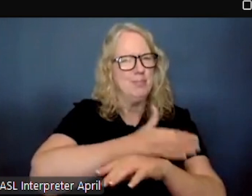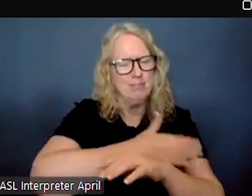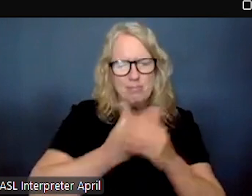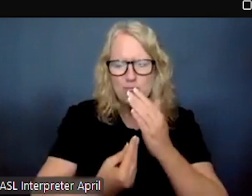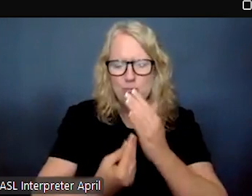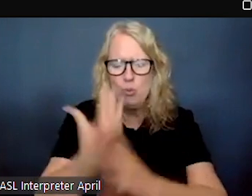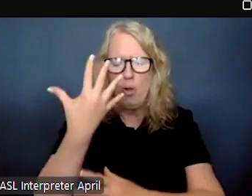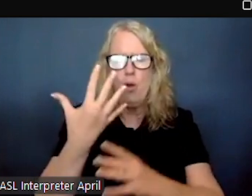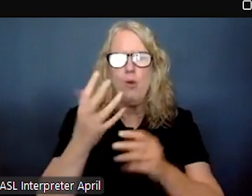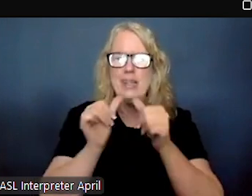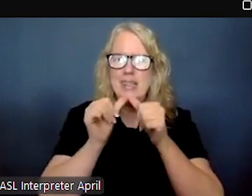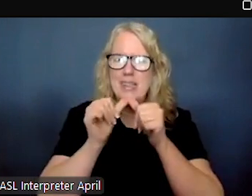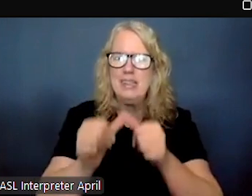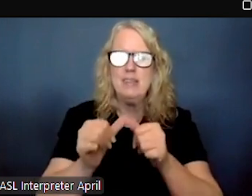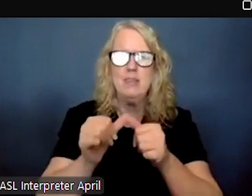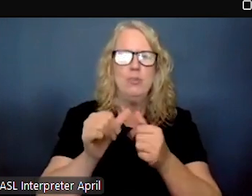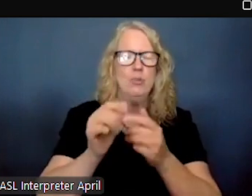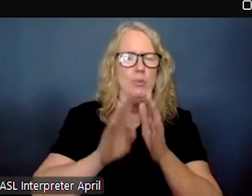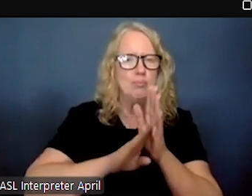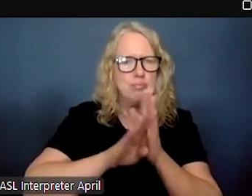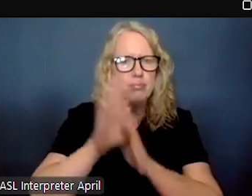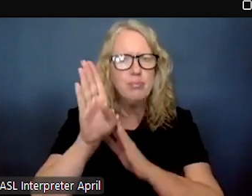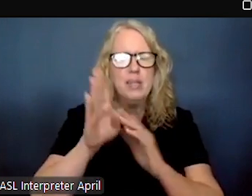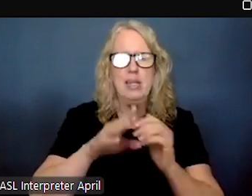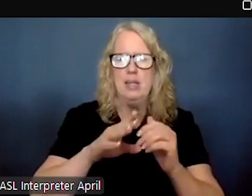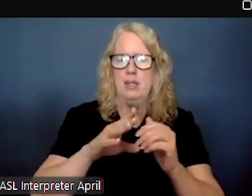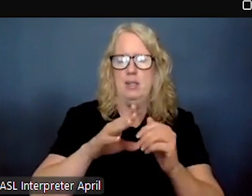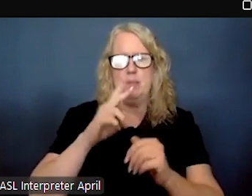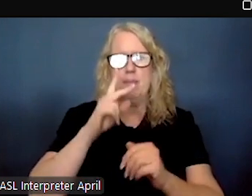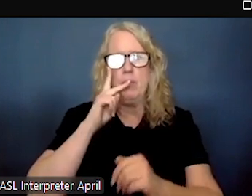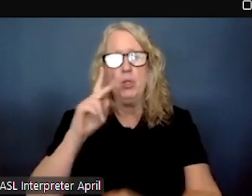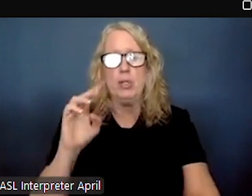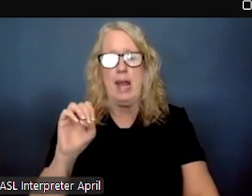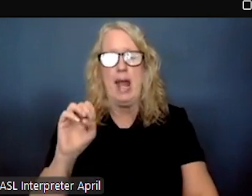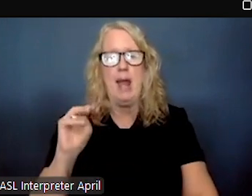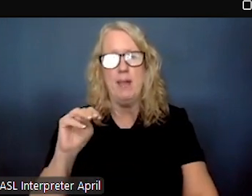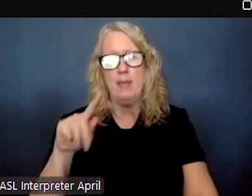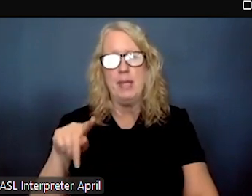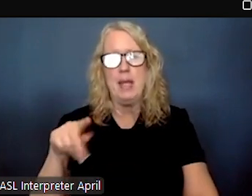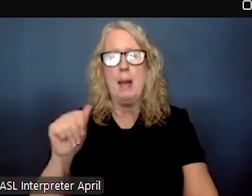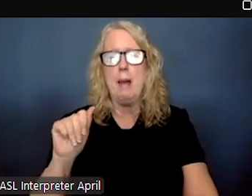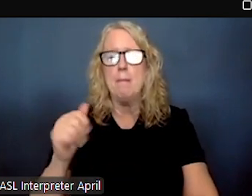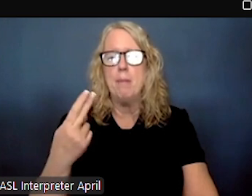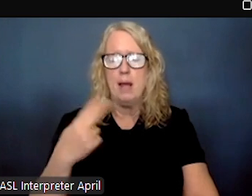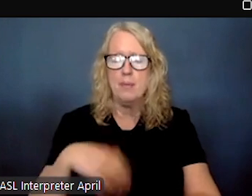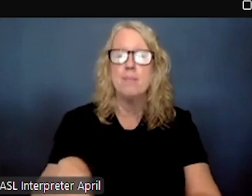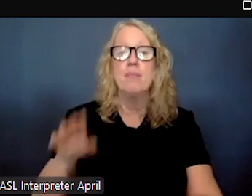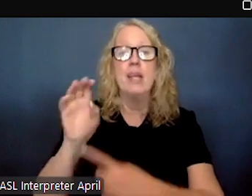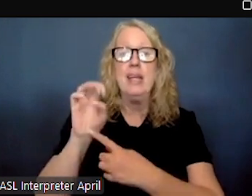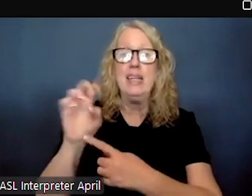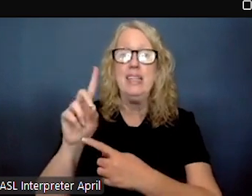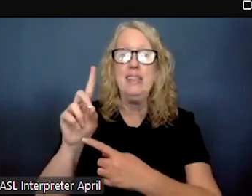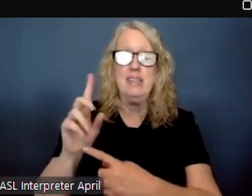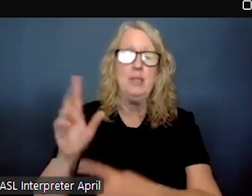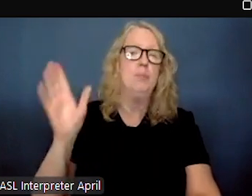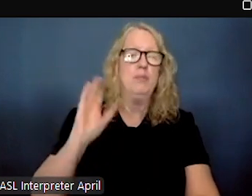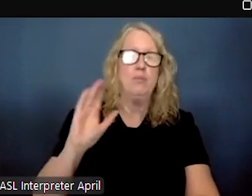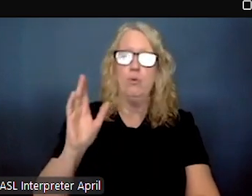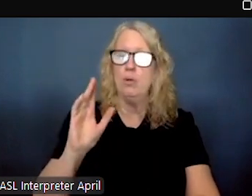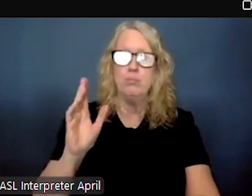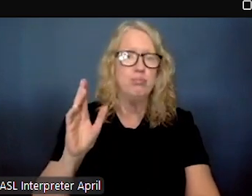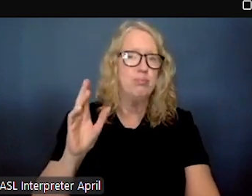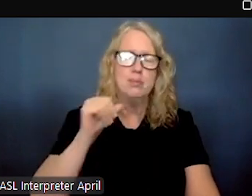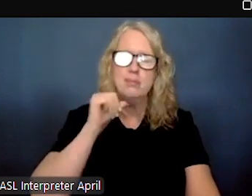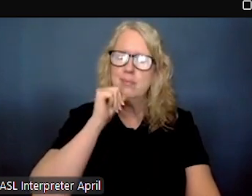to continue to evolve, and especially looking at that empath model. EDs back in the day were so